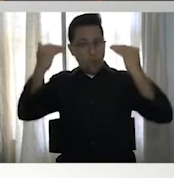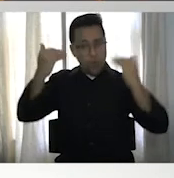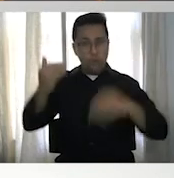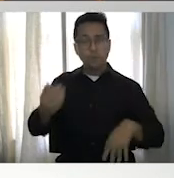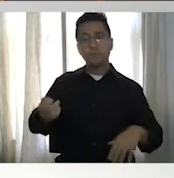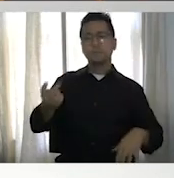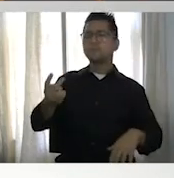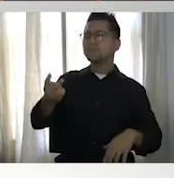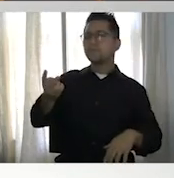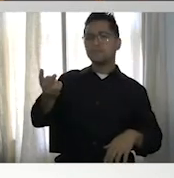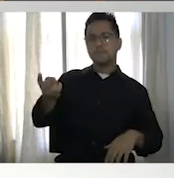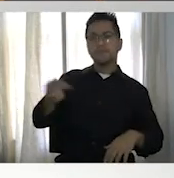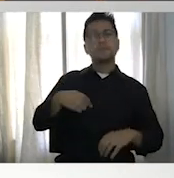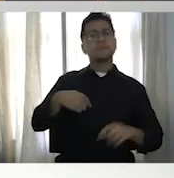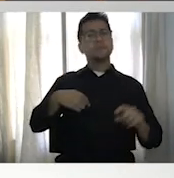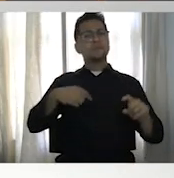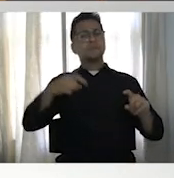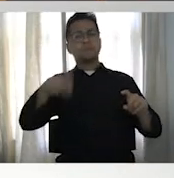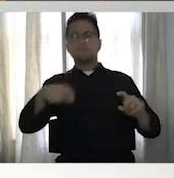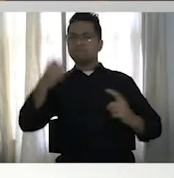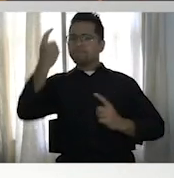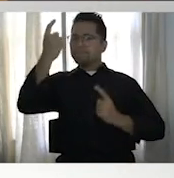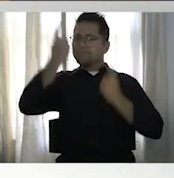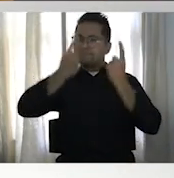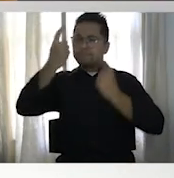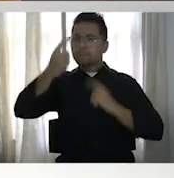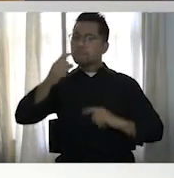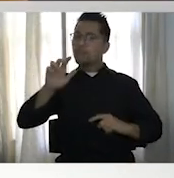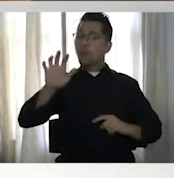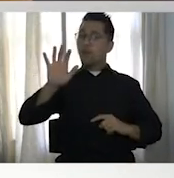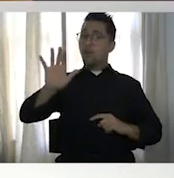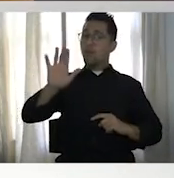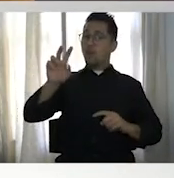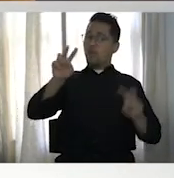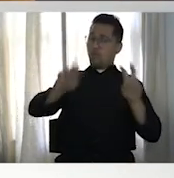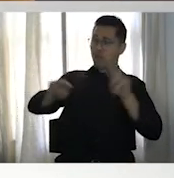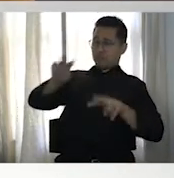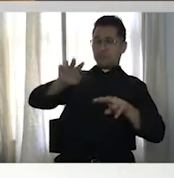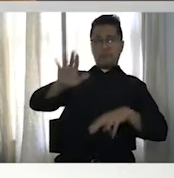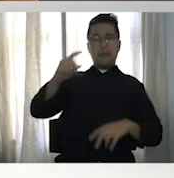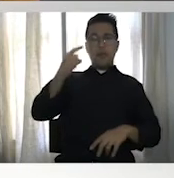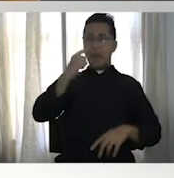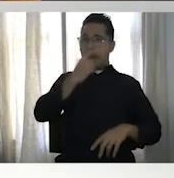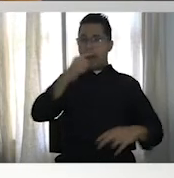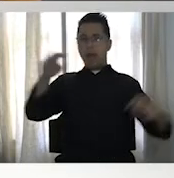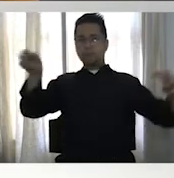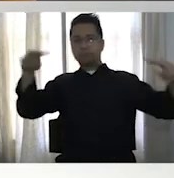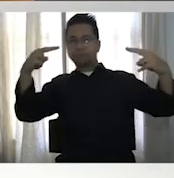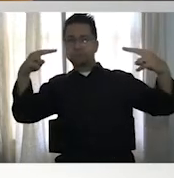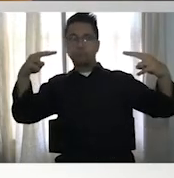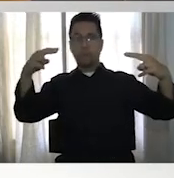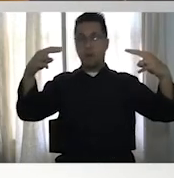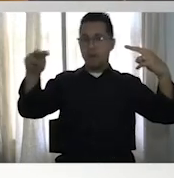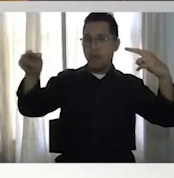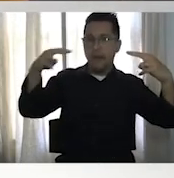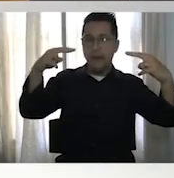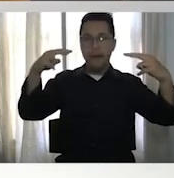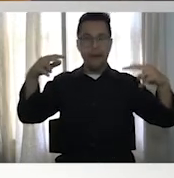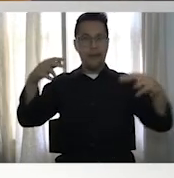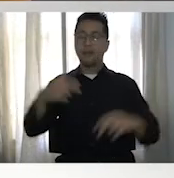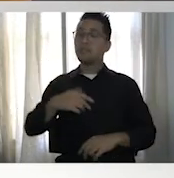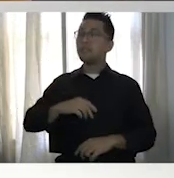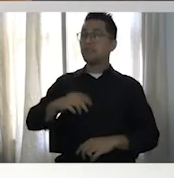able to think about look at their eyes, their eye contact, what they do with their eyes or not,